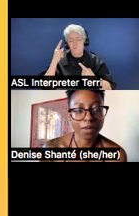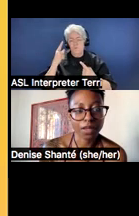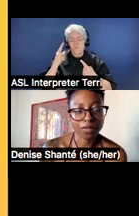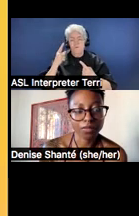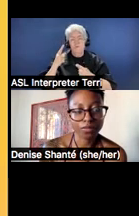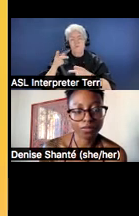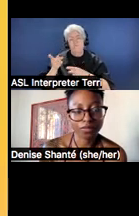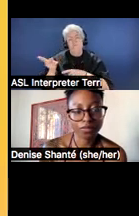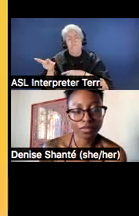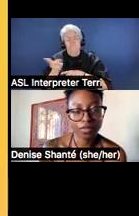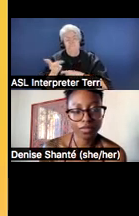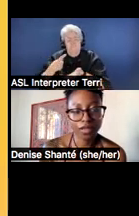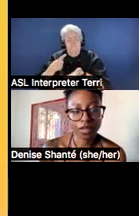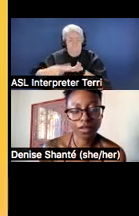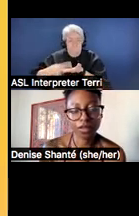power topic.